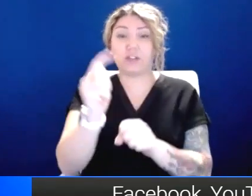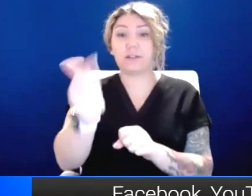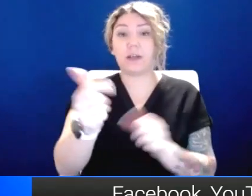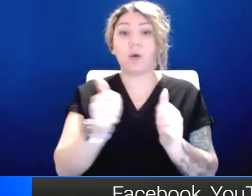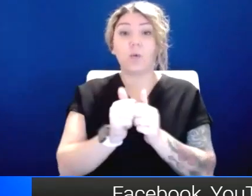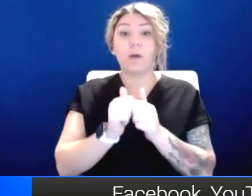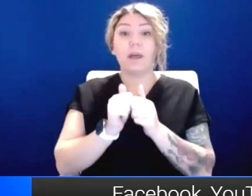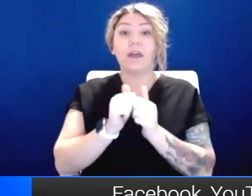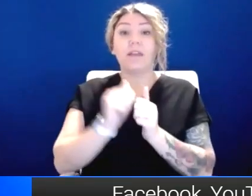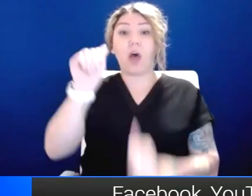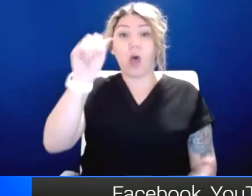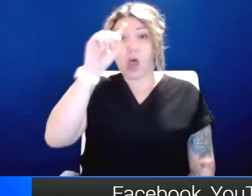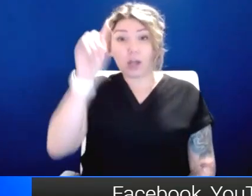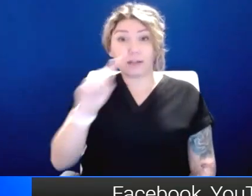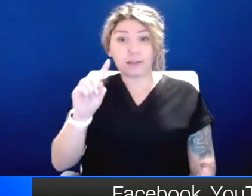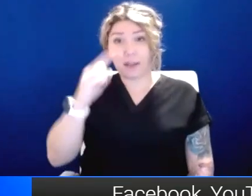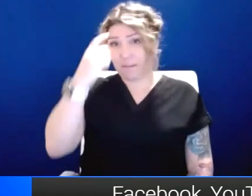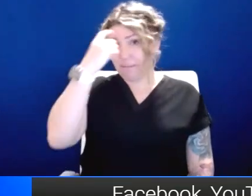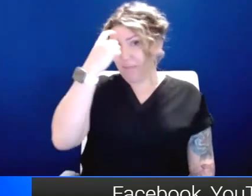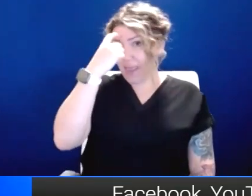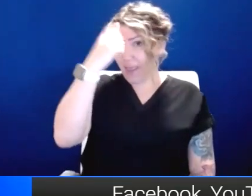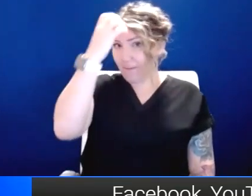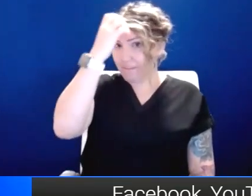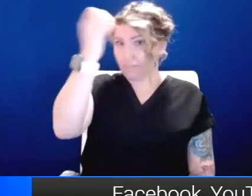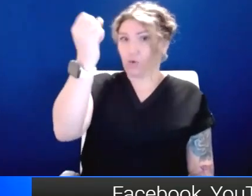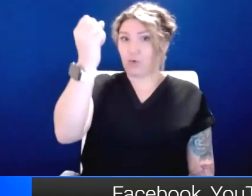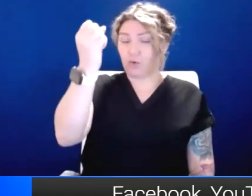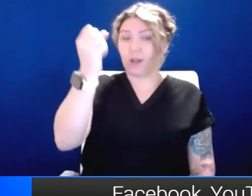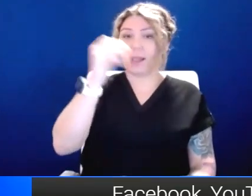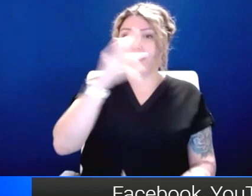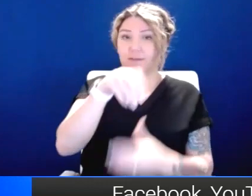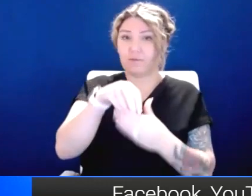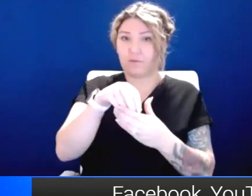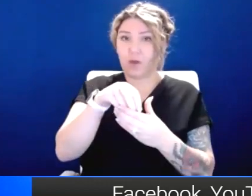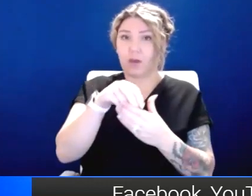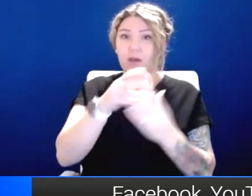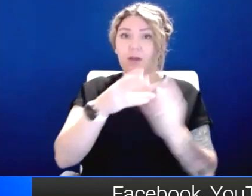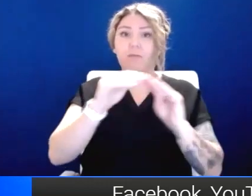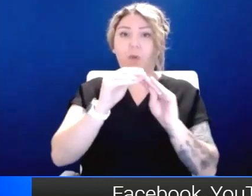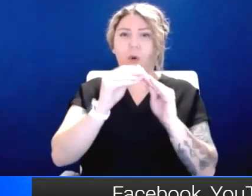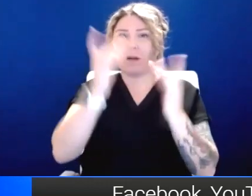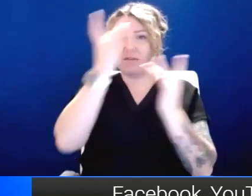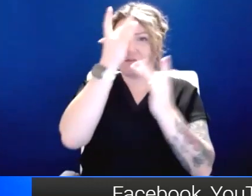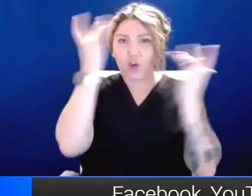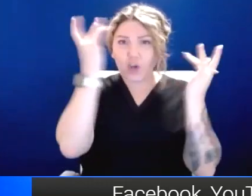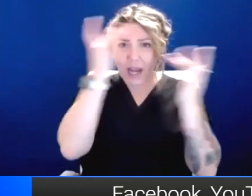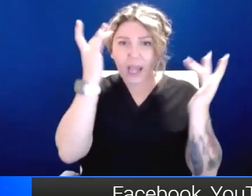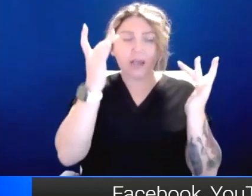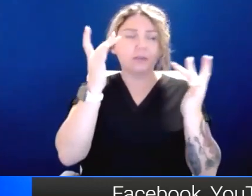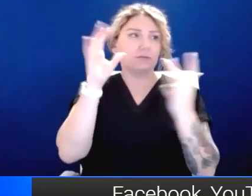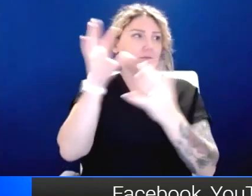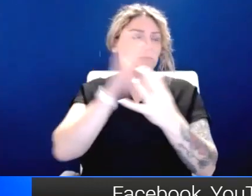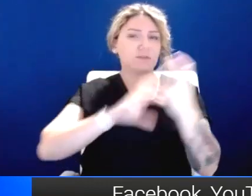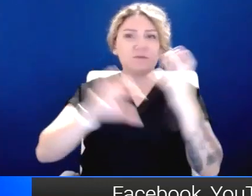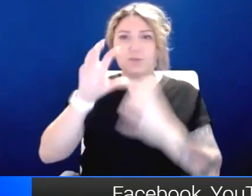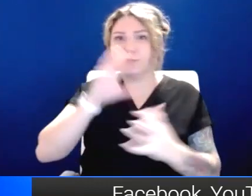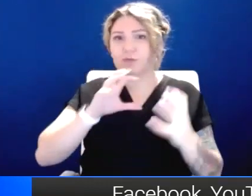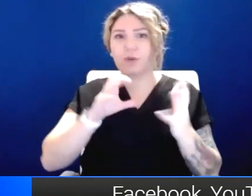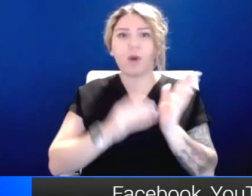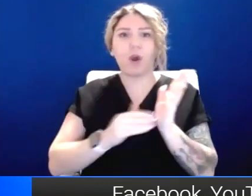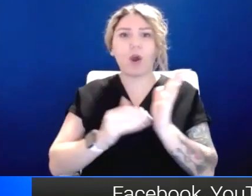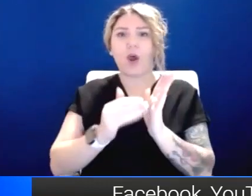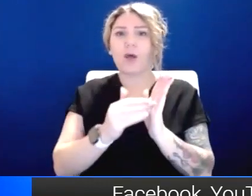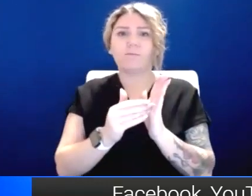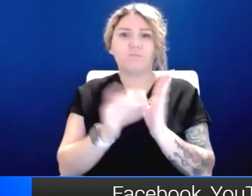it's the memory that is involved. So initially, the patient may become more forgetful, may have confusion. They often don't have any